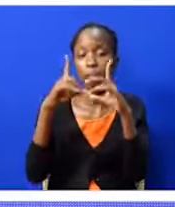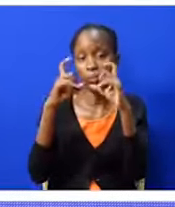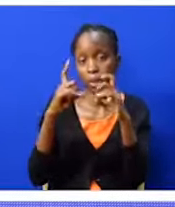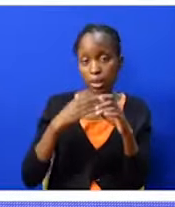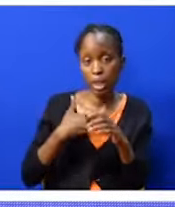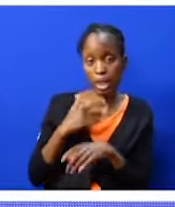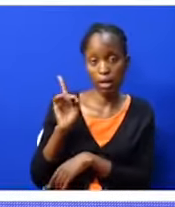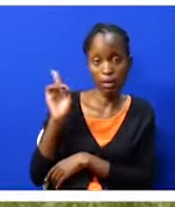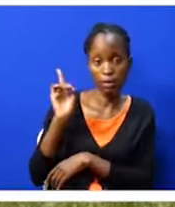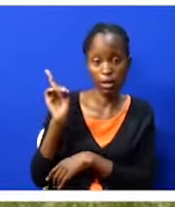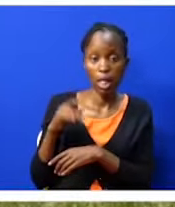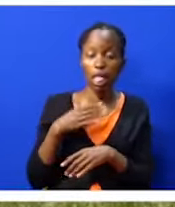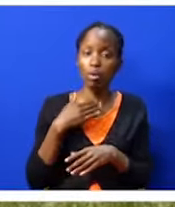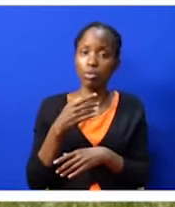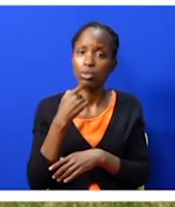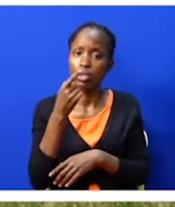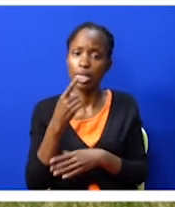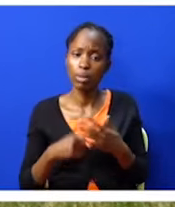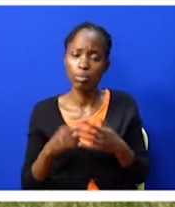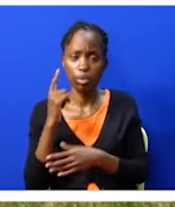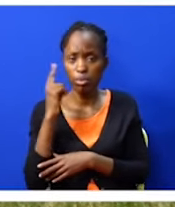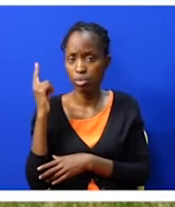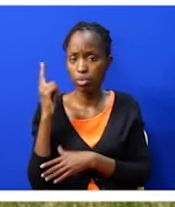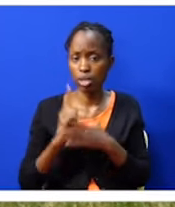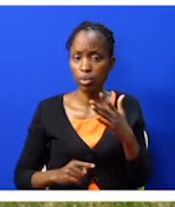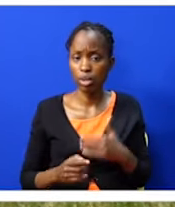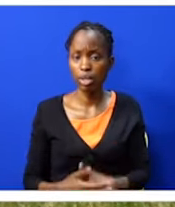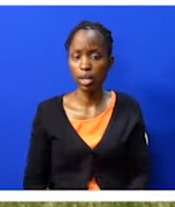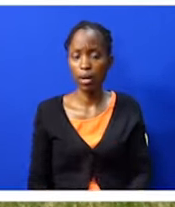on the screen. What can you see on the screen?